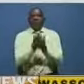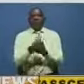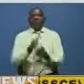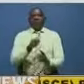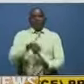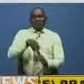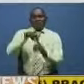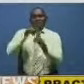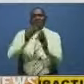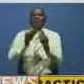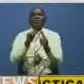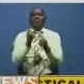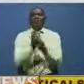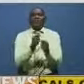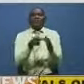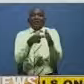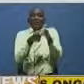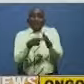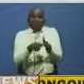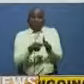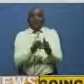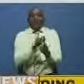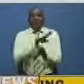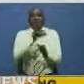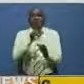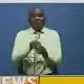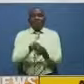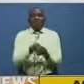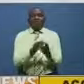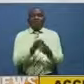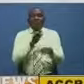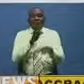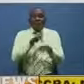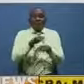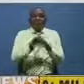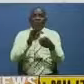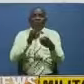unique domestic requirements, including impact of climate,